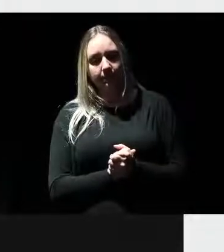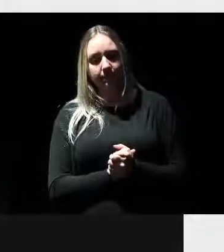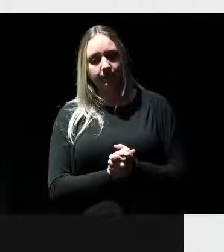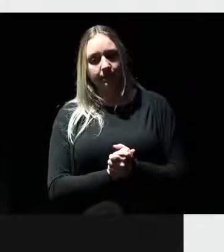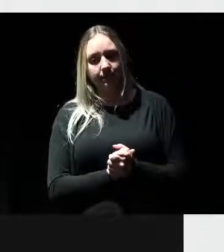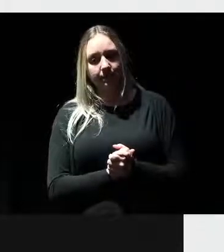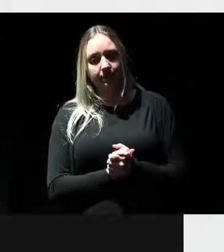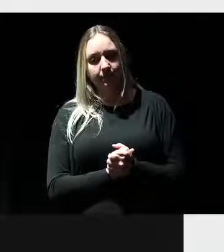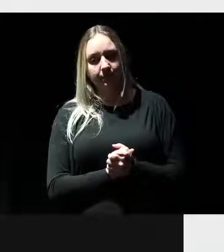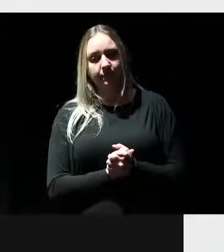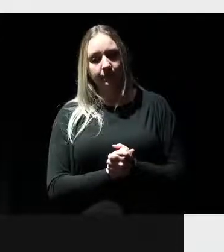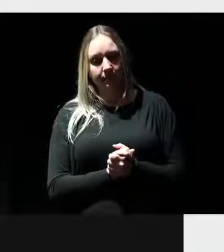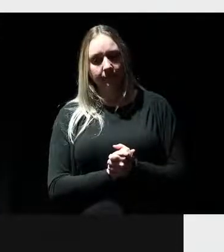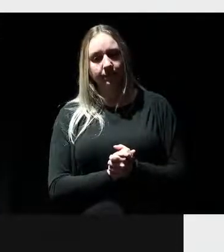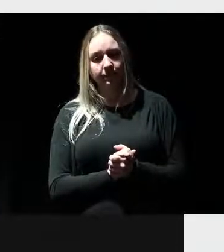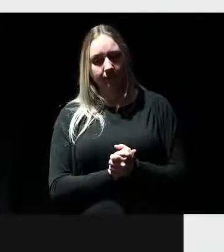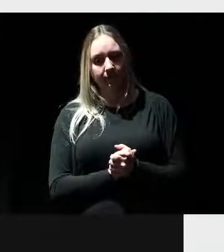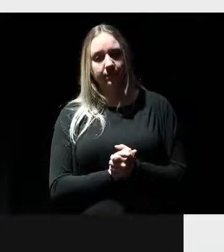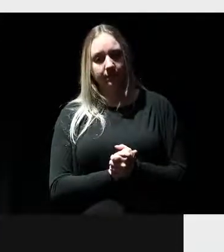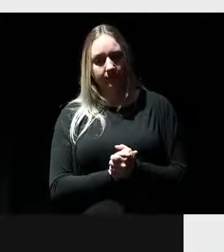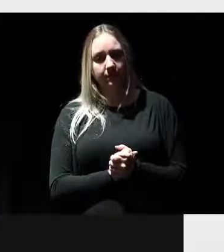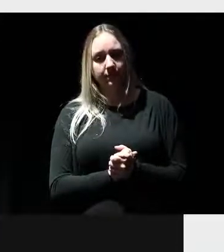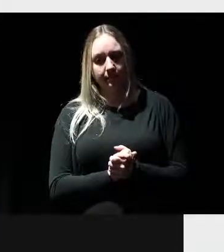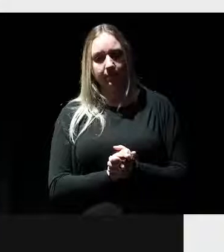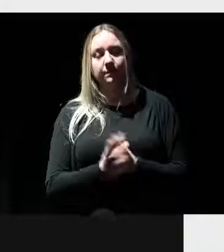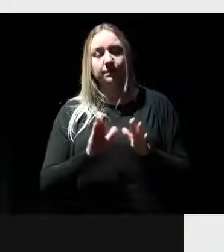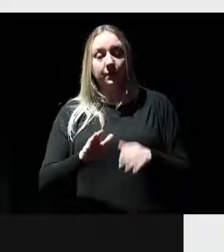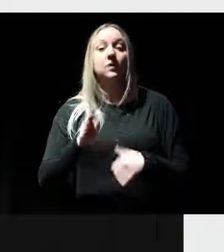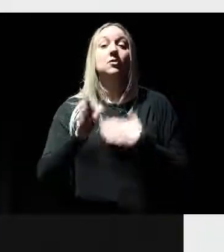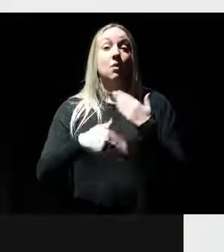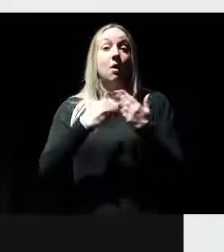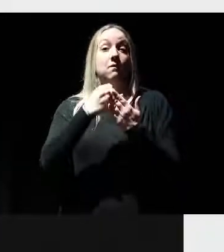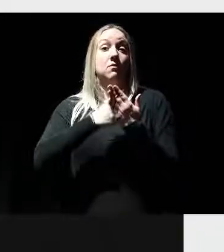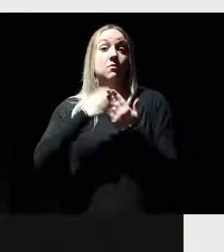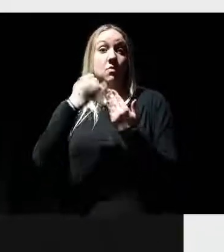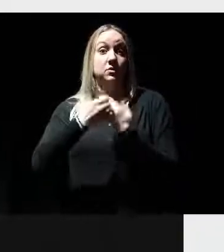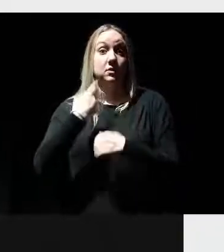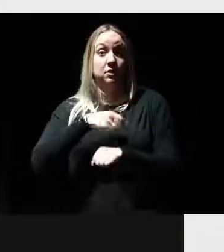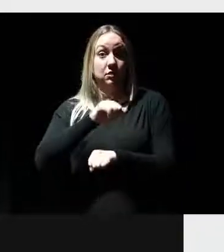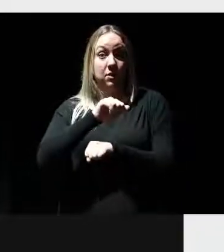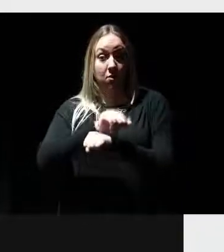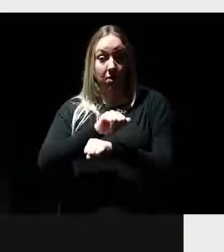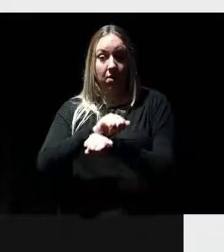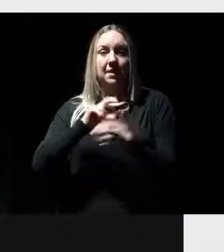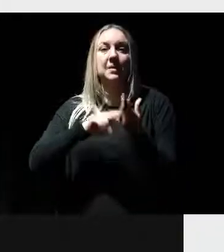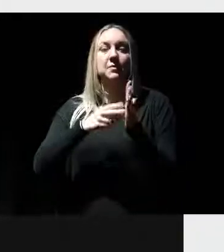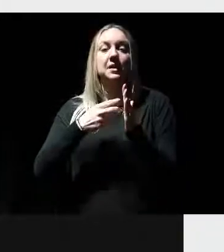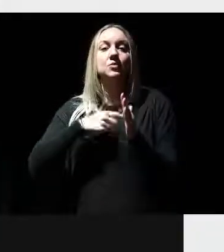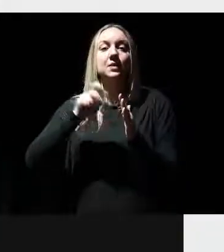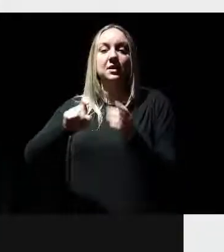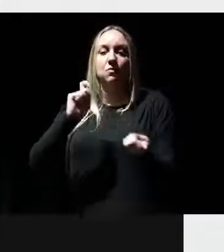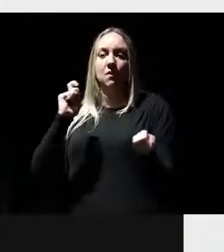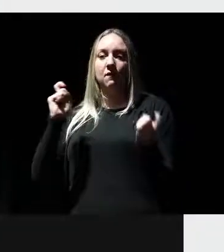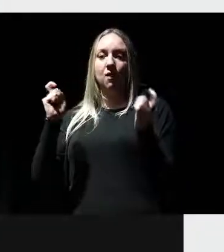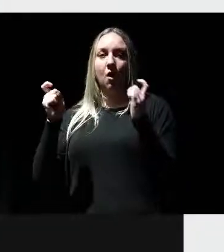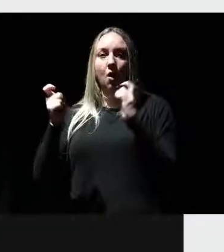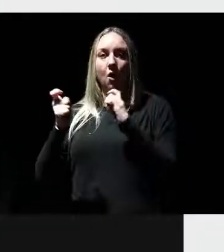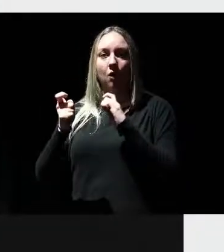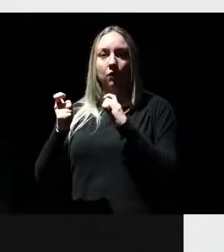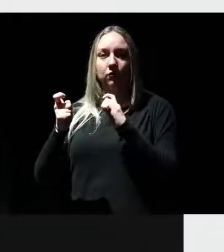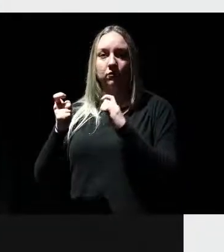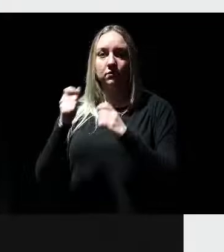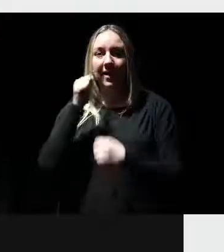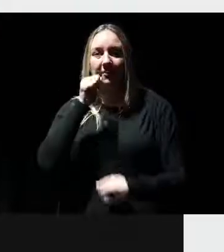being very much an iterative process on all of the projects, that we keep evolving the projects as we move